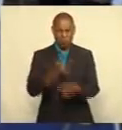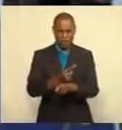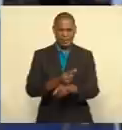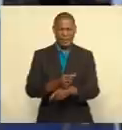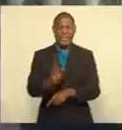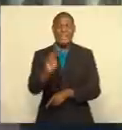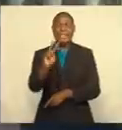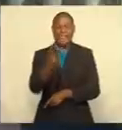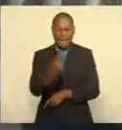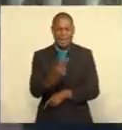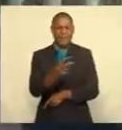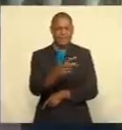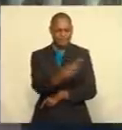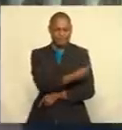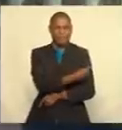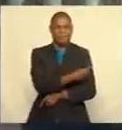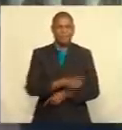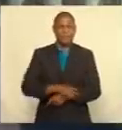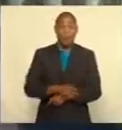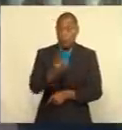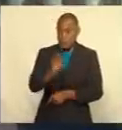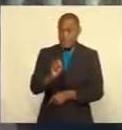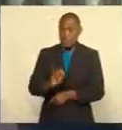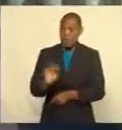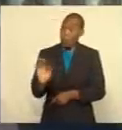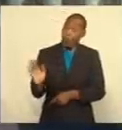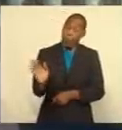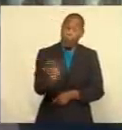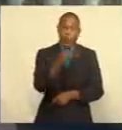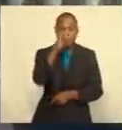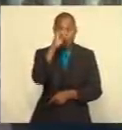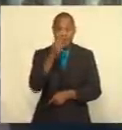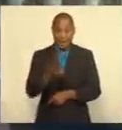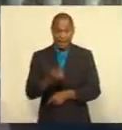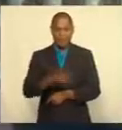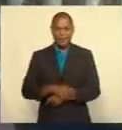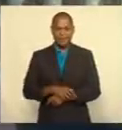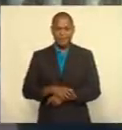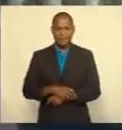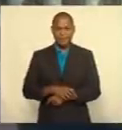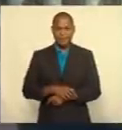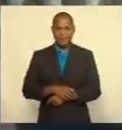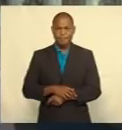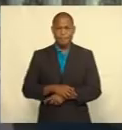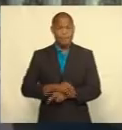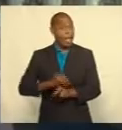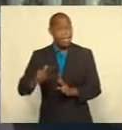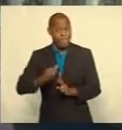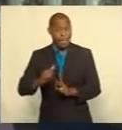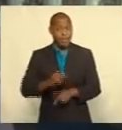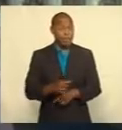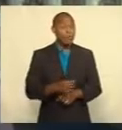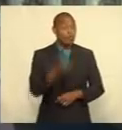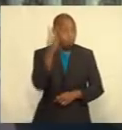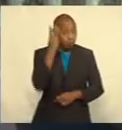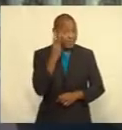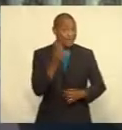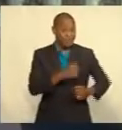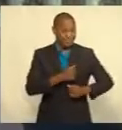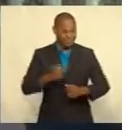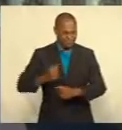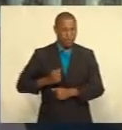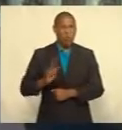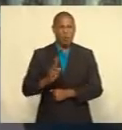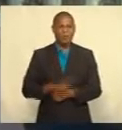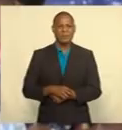the virus. Again, I need everybody to understand. Neither this woman nor the soldier are vaccinated. Vaccinated